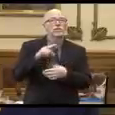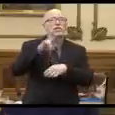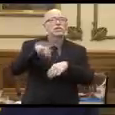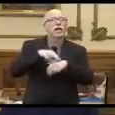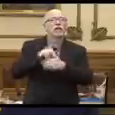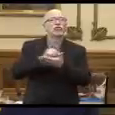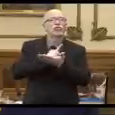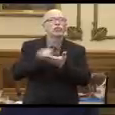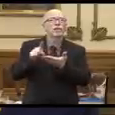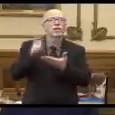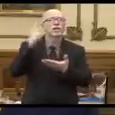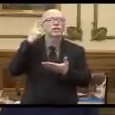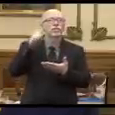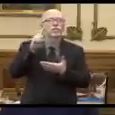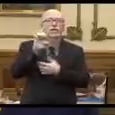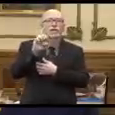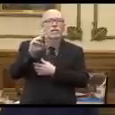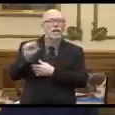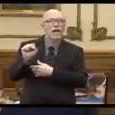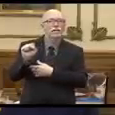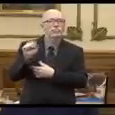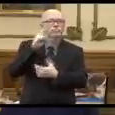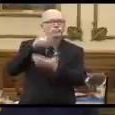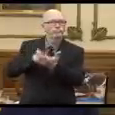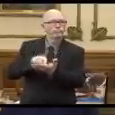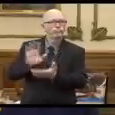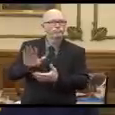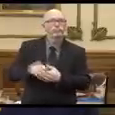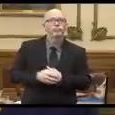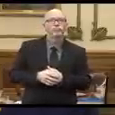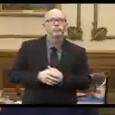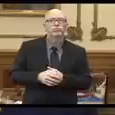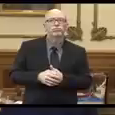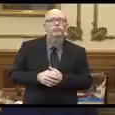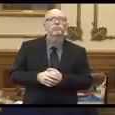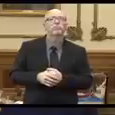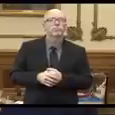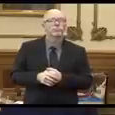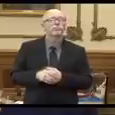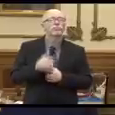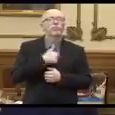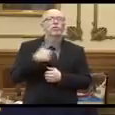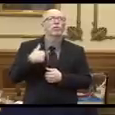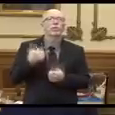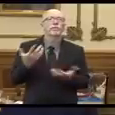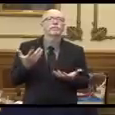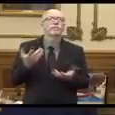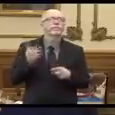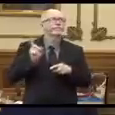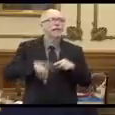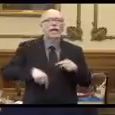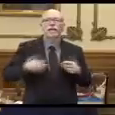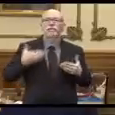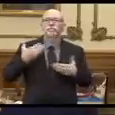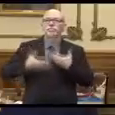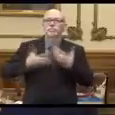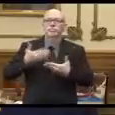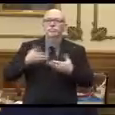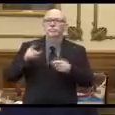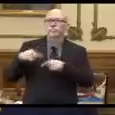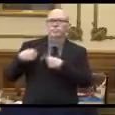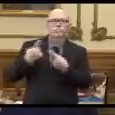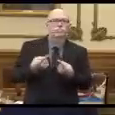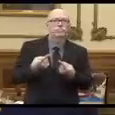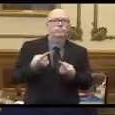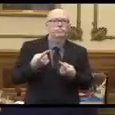Week for EMS. And we would not be where we are today